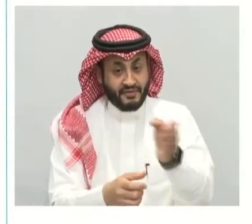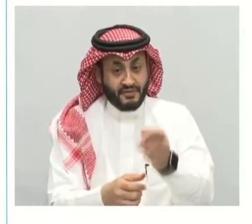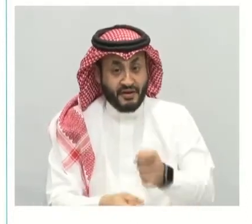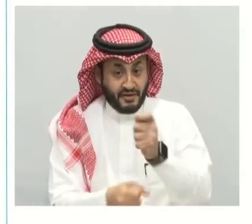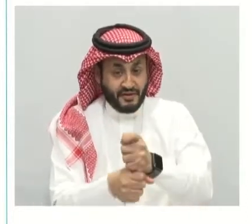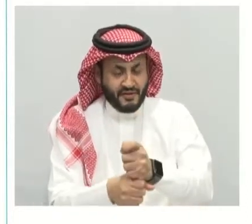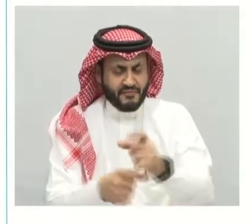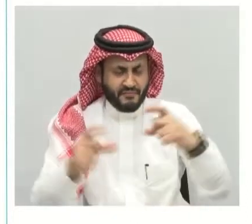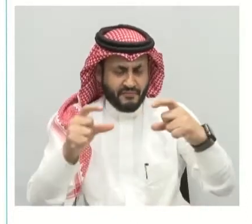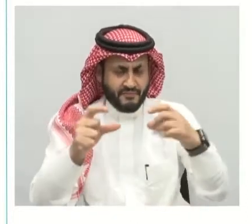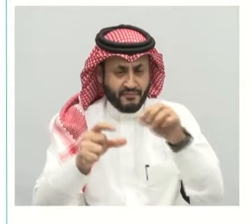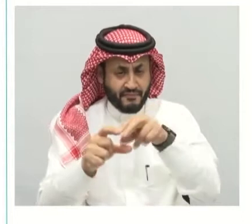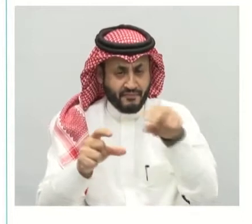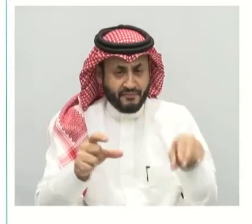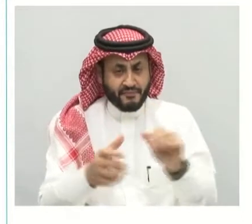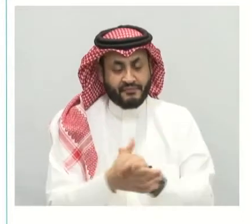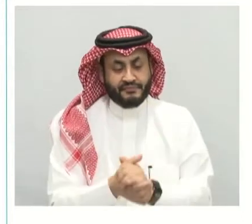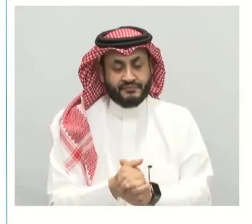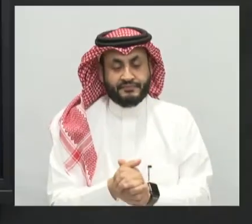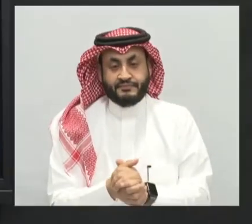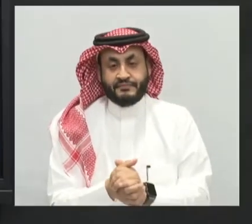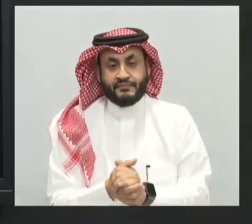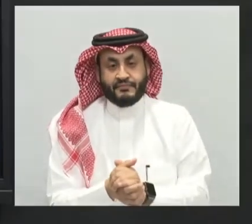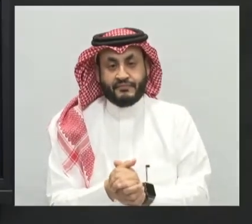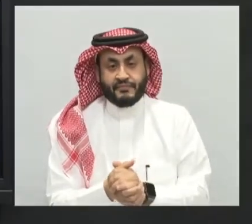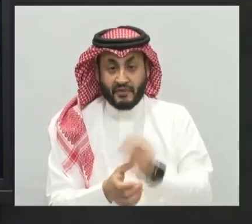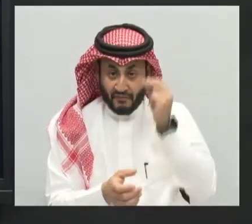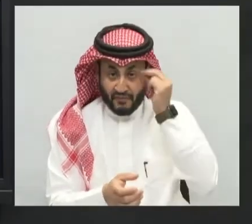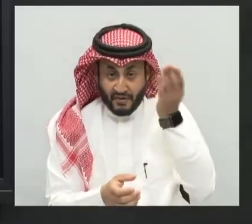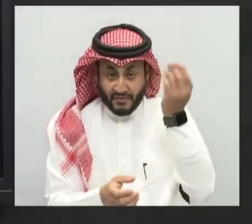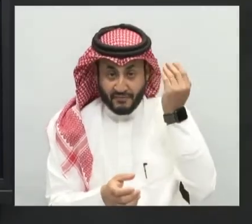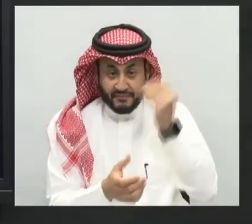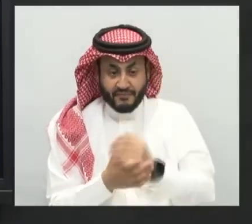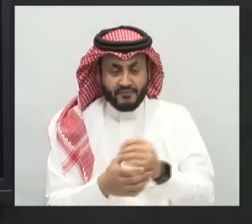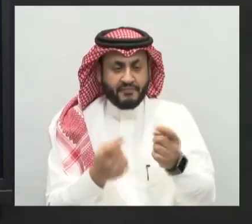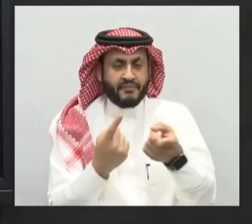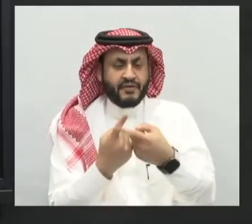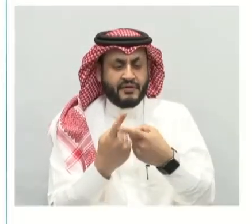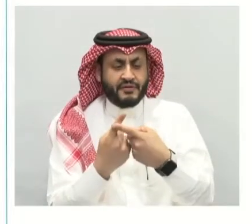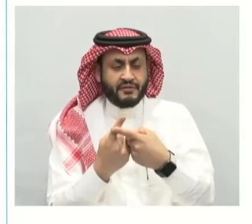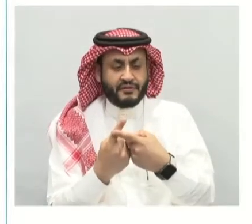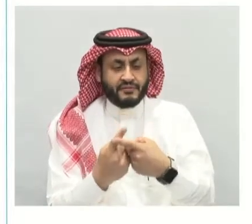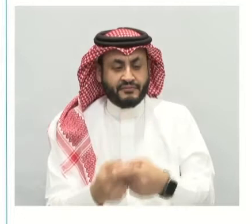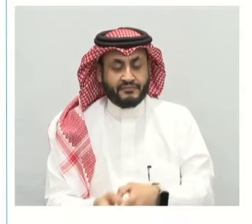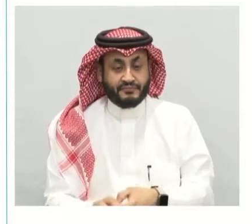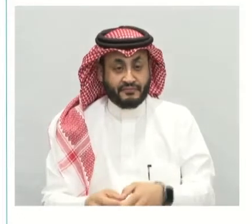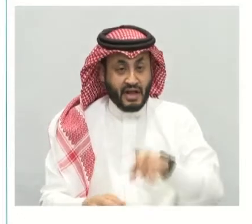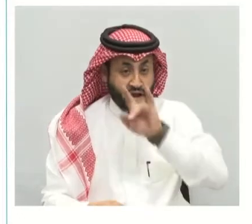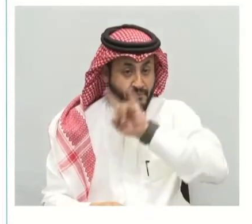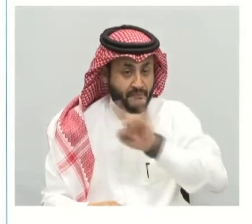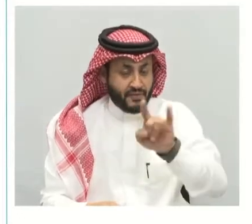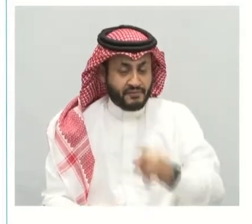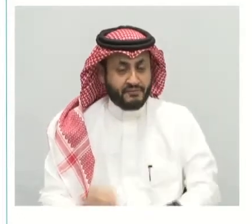in parentheses. We said, for example, if you remember, that the first one would be Ahmed cannot